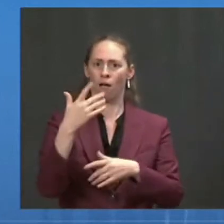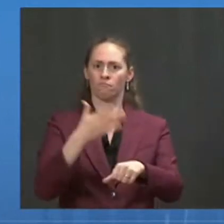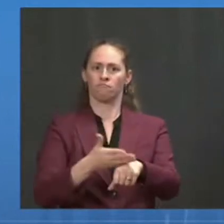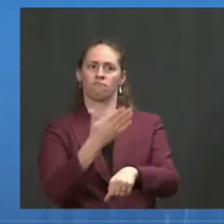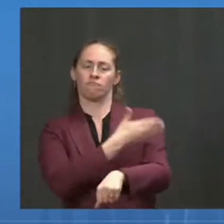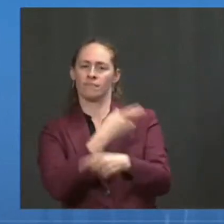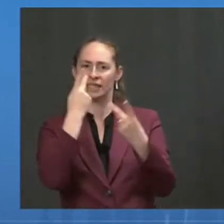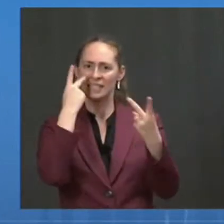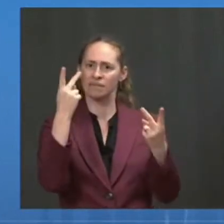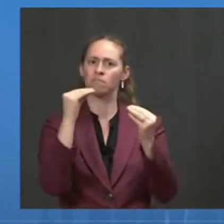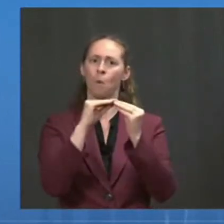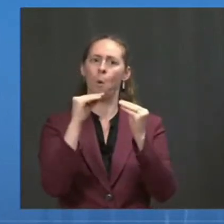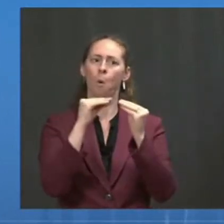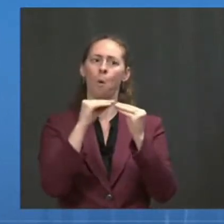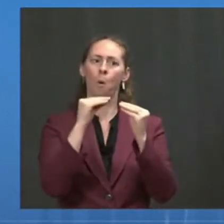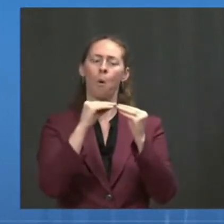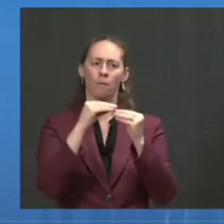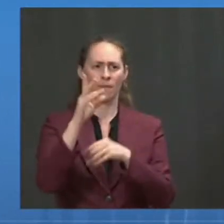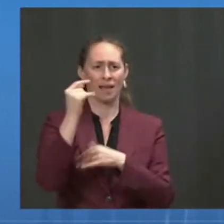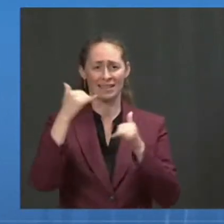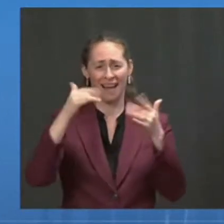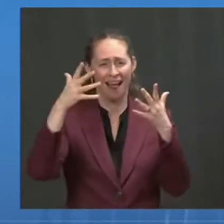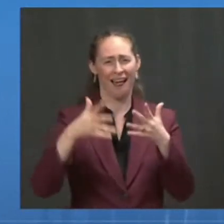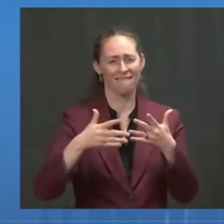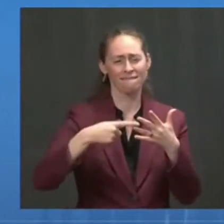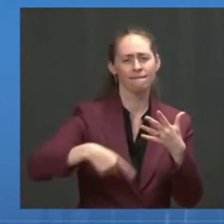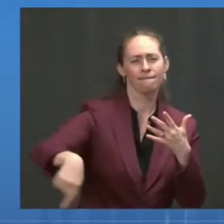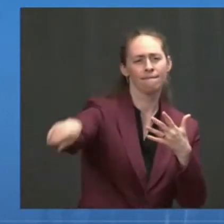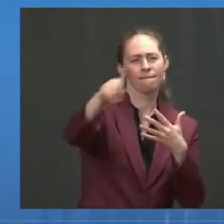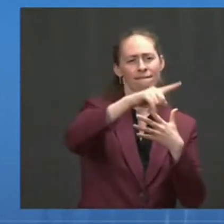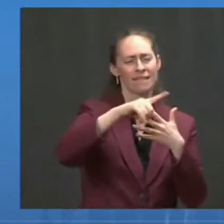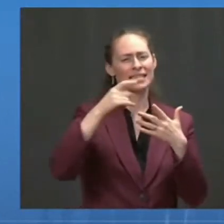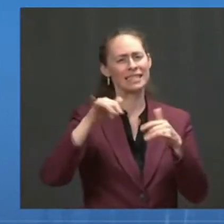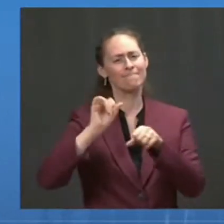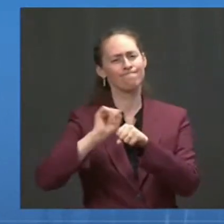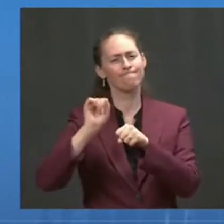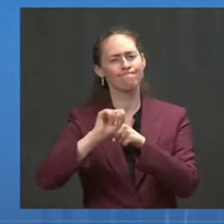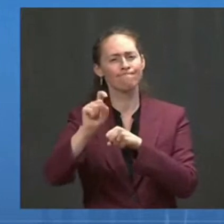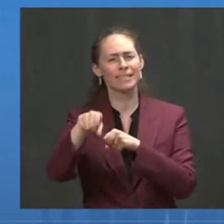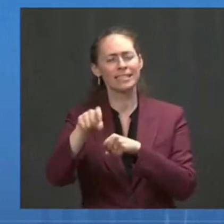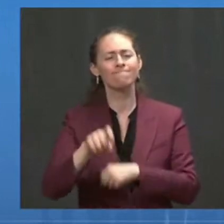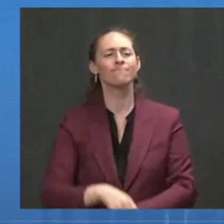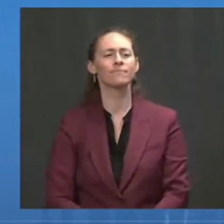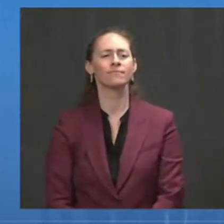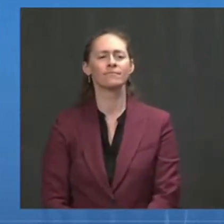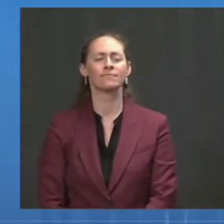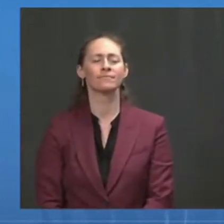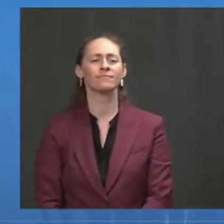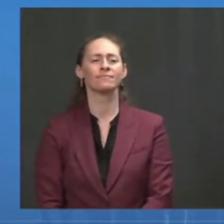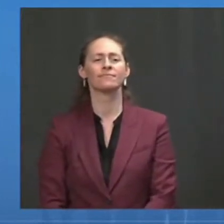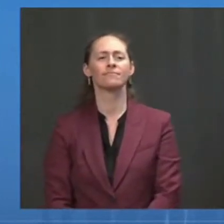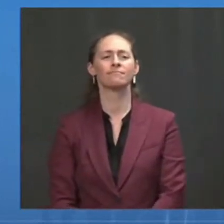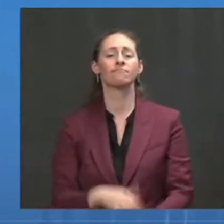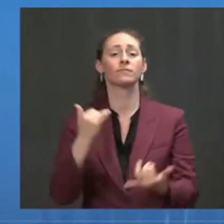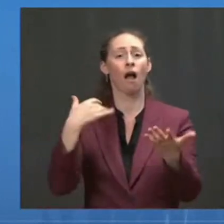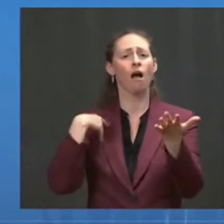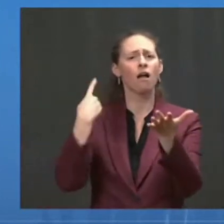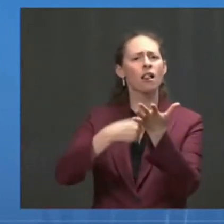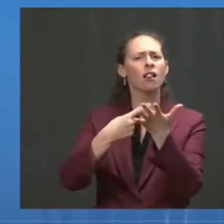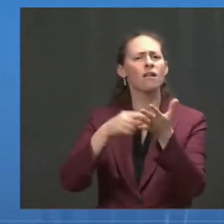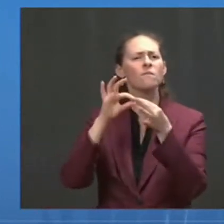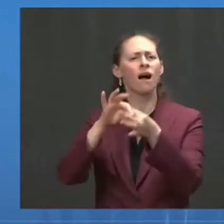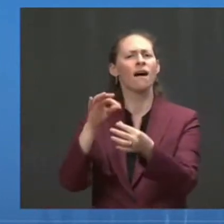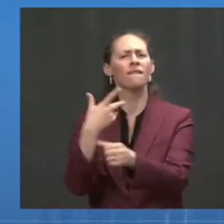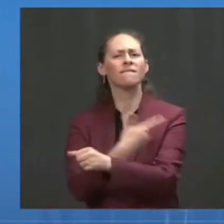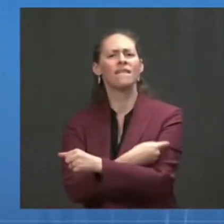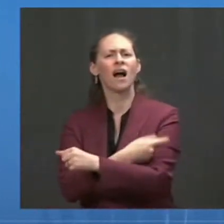there is, of course, still more work to do. And the work in this phase of the vaccination campaign remains hyperlocal. And